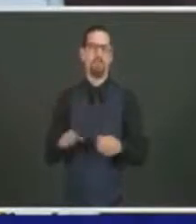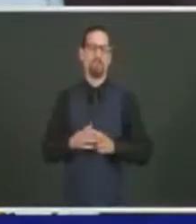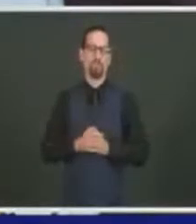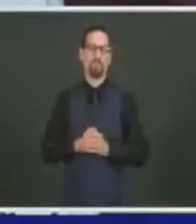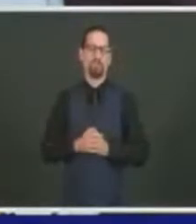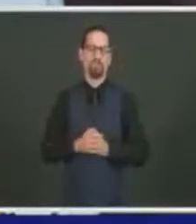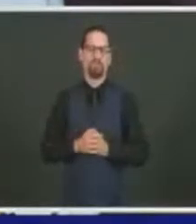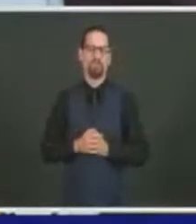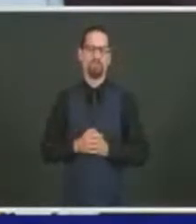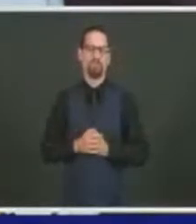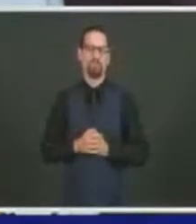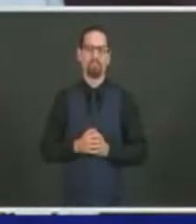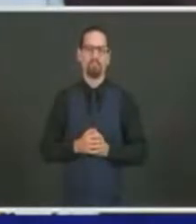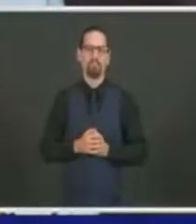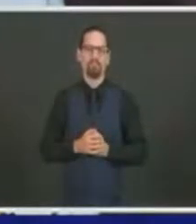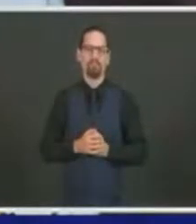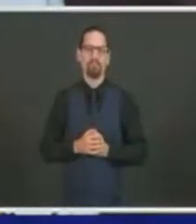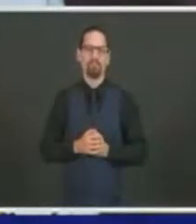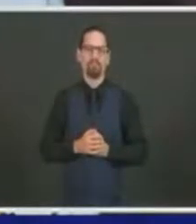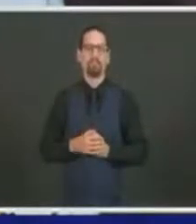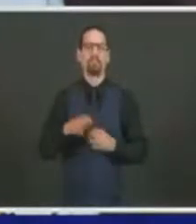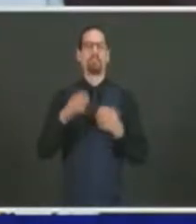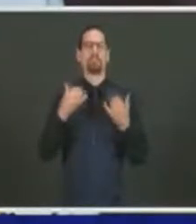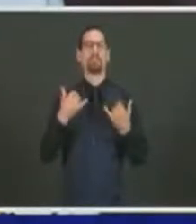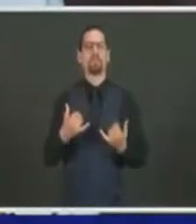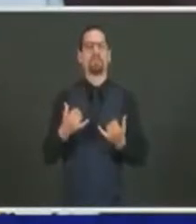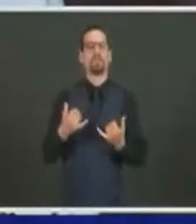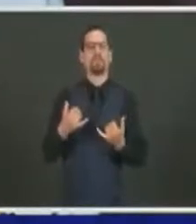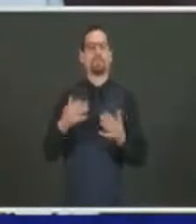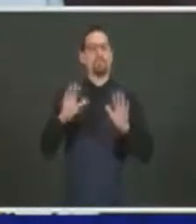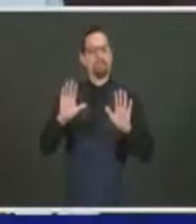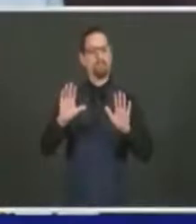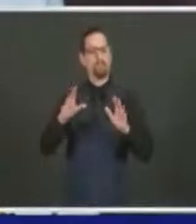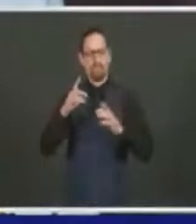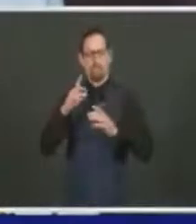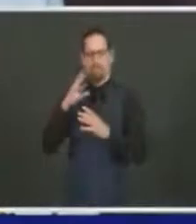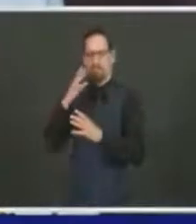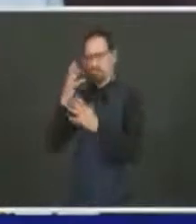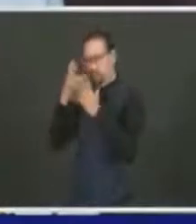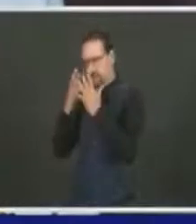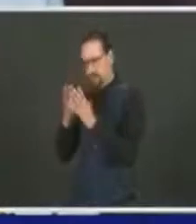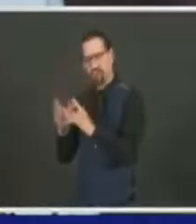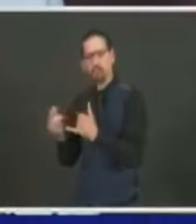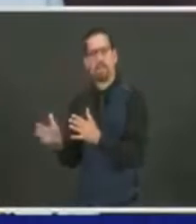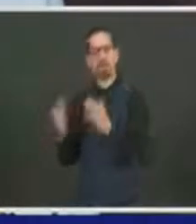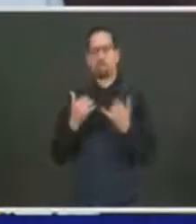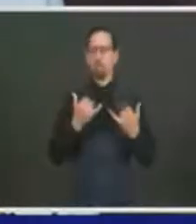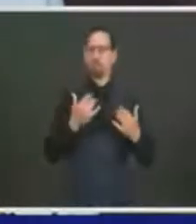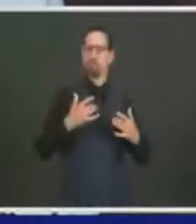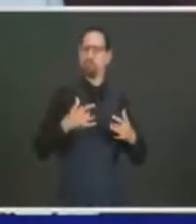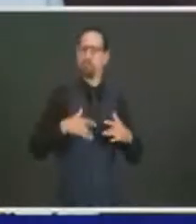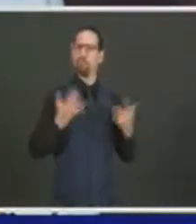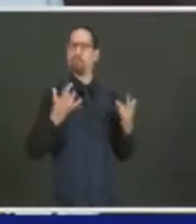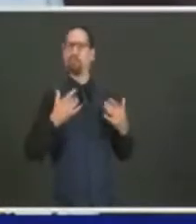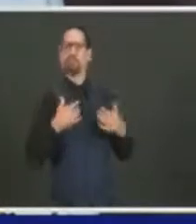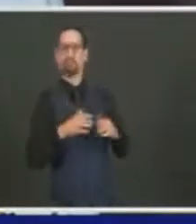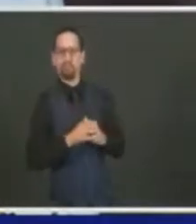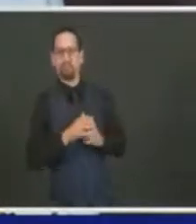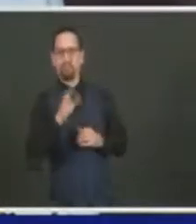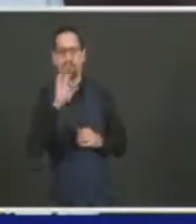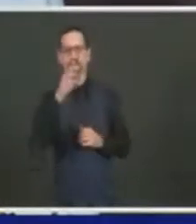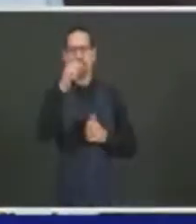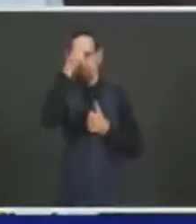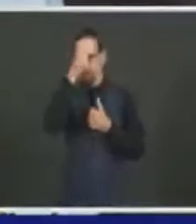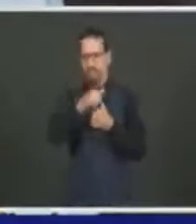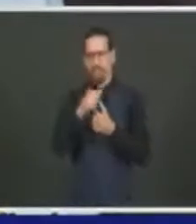On a more positive note, I did want to provide an update on the patient who I spoke about on Friday, who had